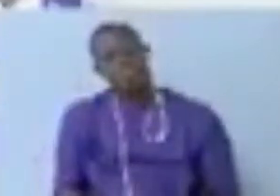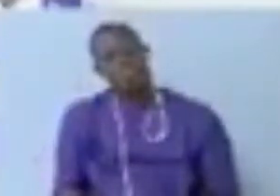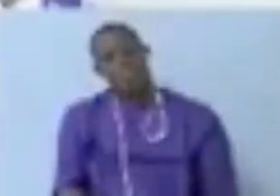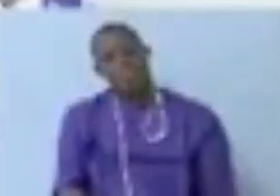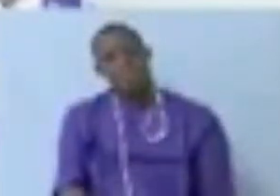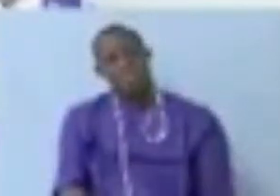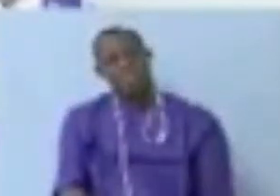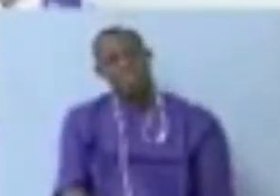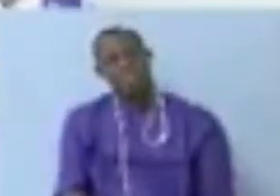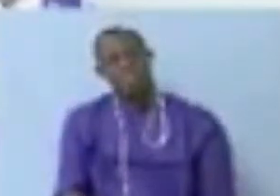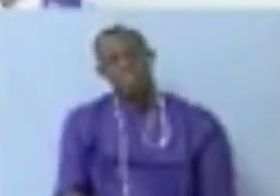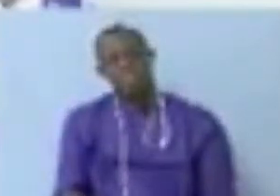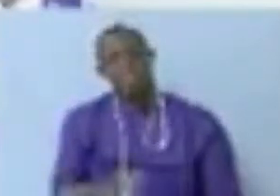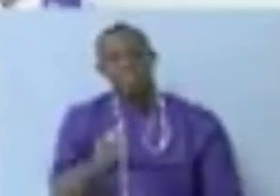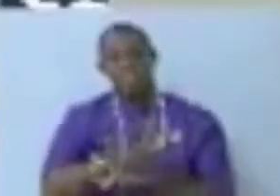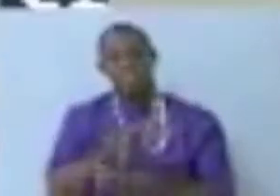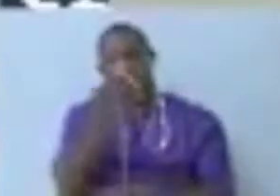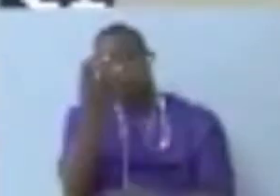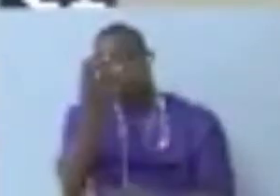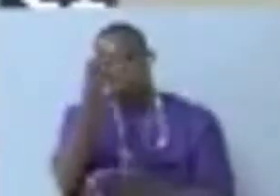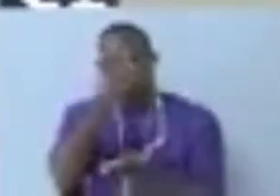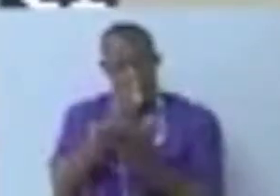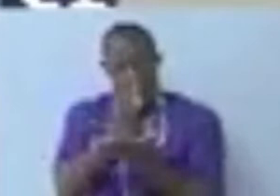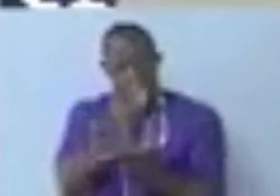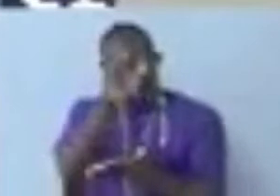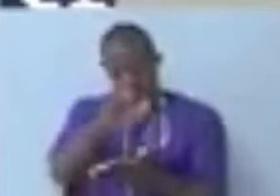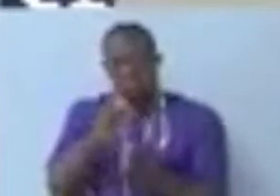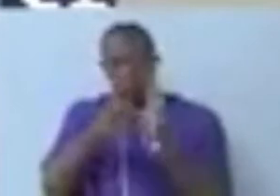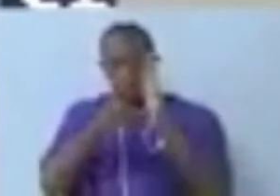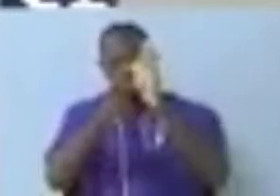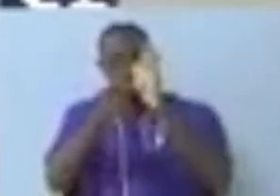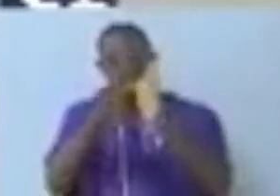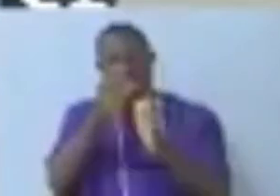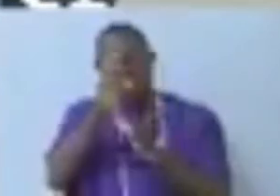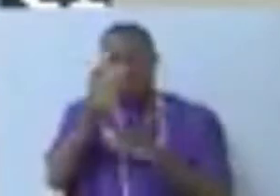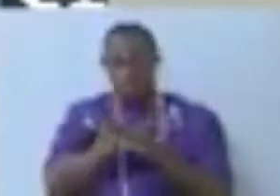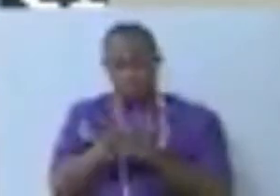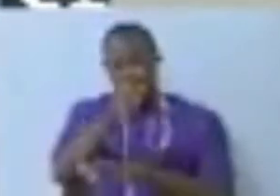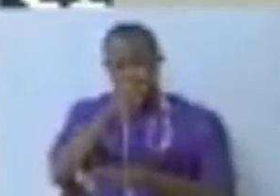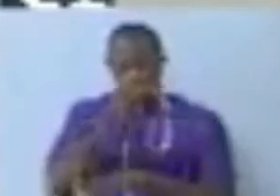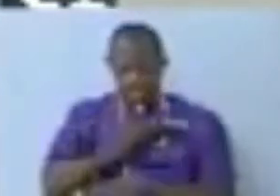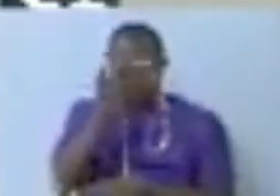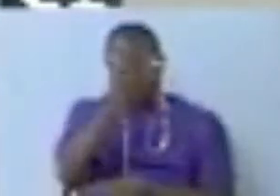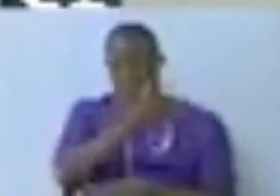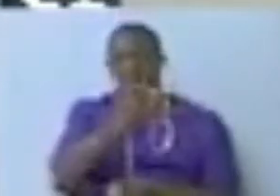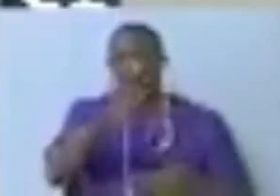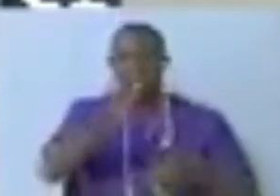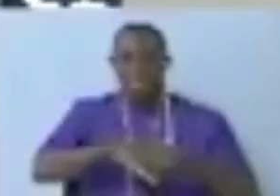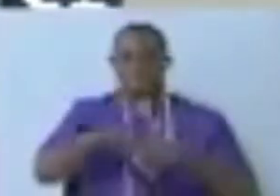The 4 witnesses indicate that you were present during the execution.